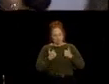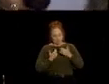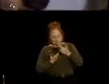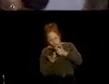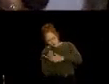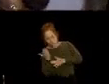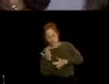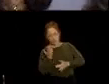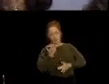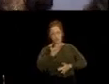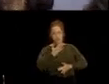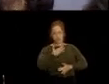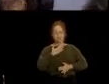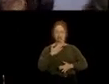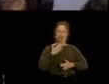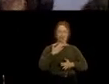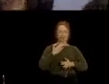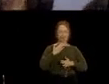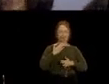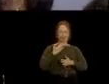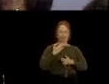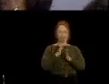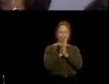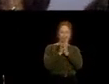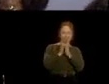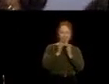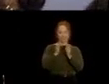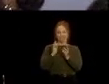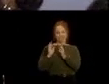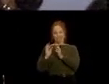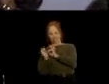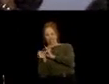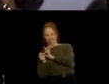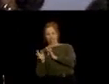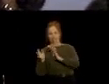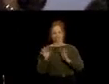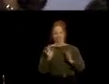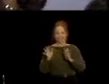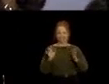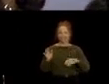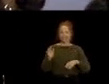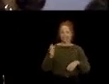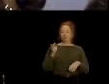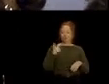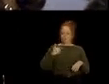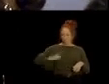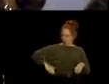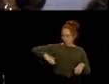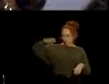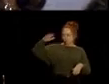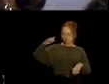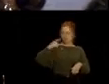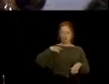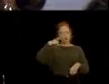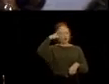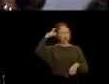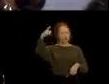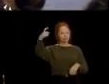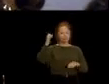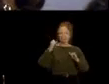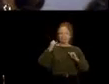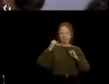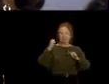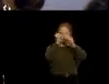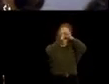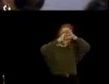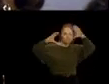literary interpretation. Yeah. When I was coming up, I was a dreamer. And if you ever know the